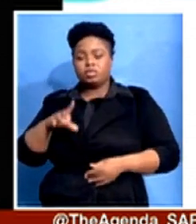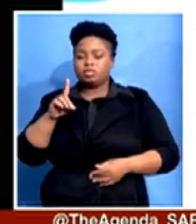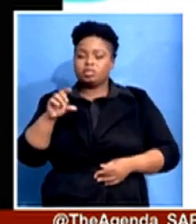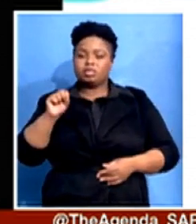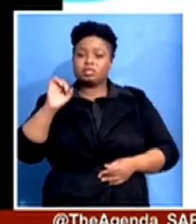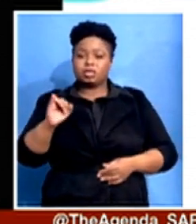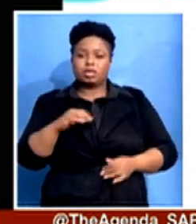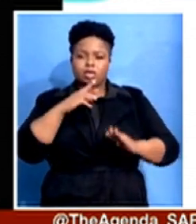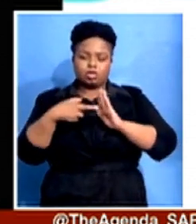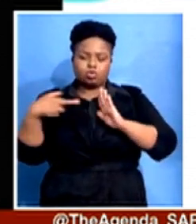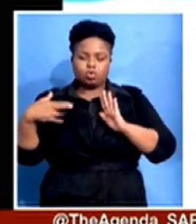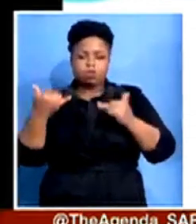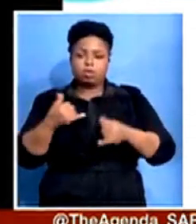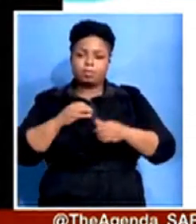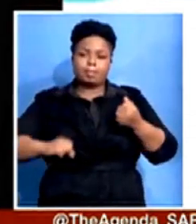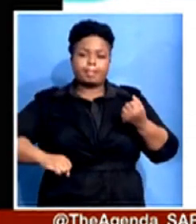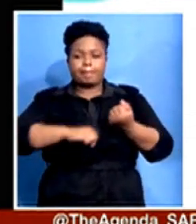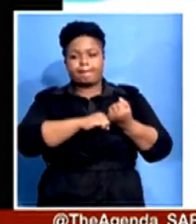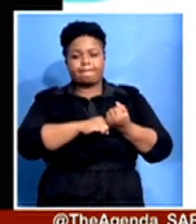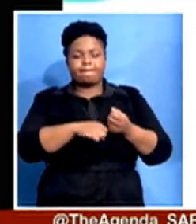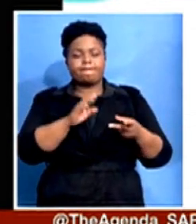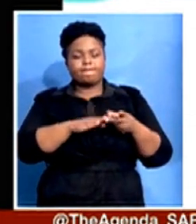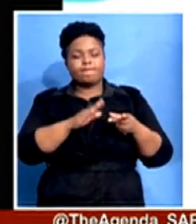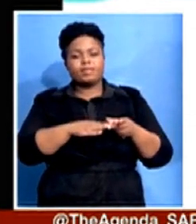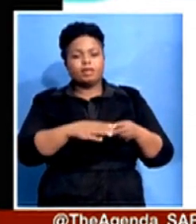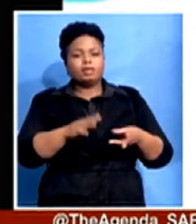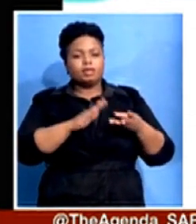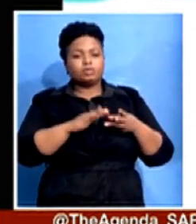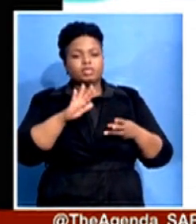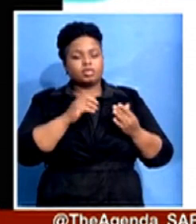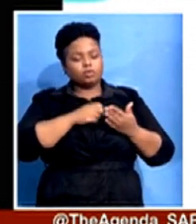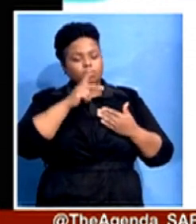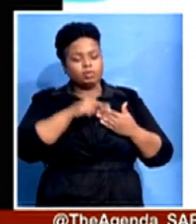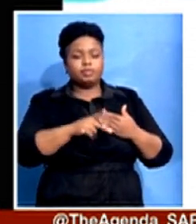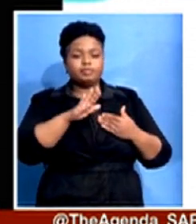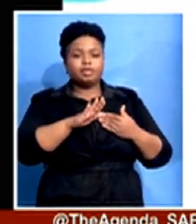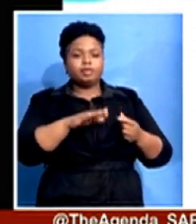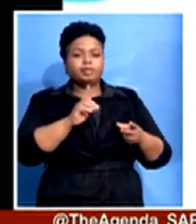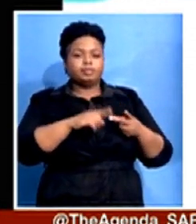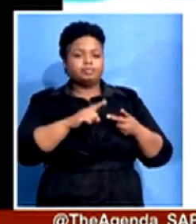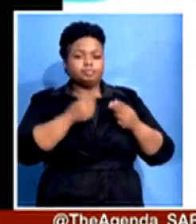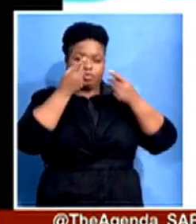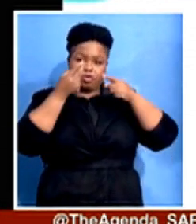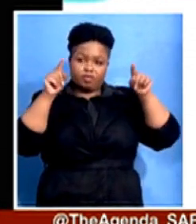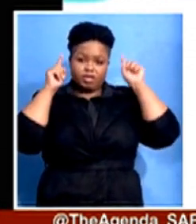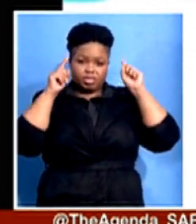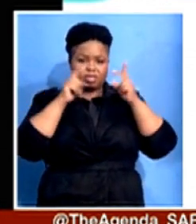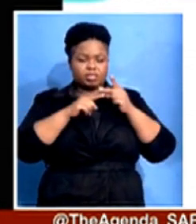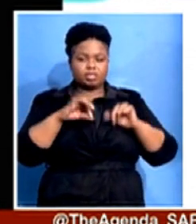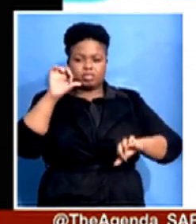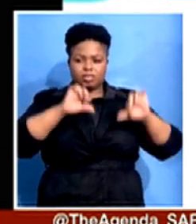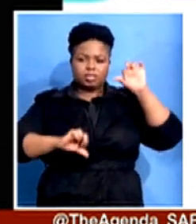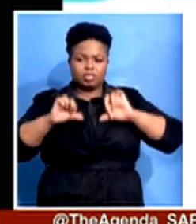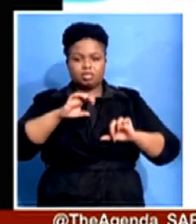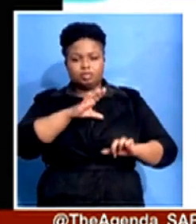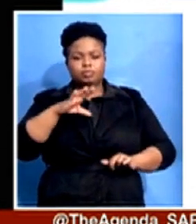in supporting the various projects in the country, the various universities and the science councils, is really critical in ensuring